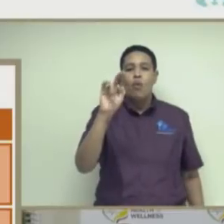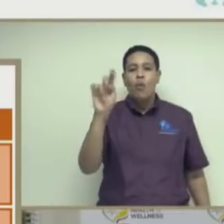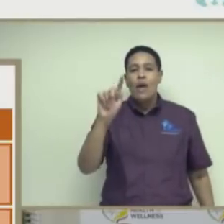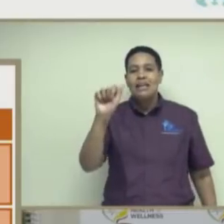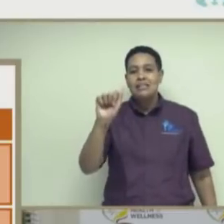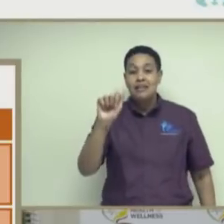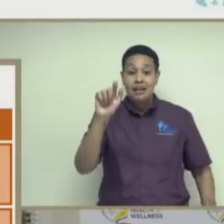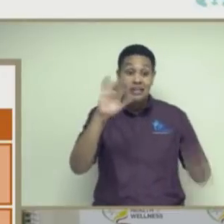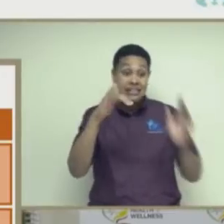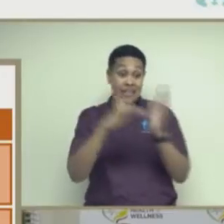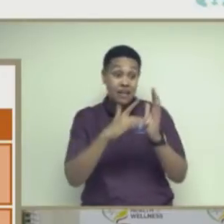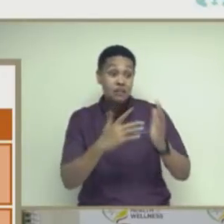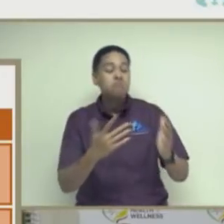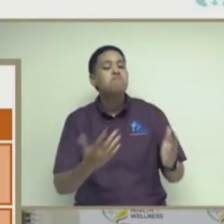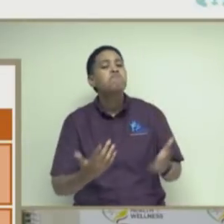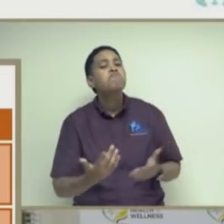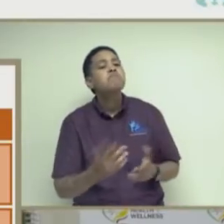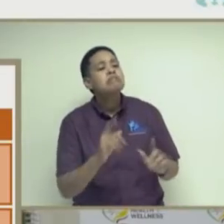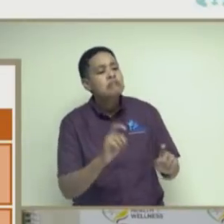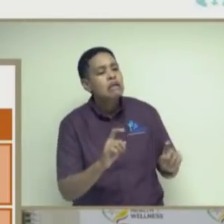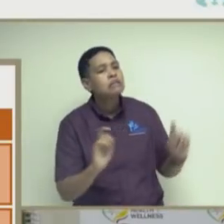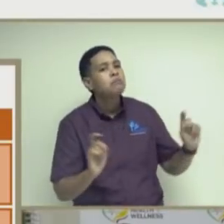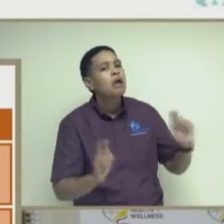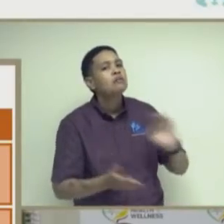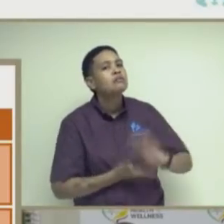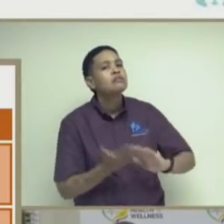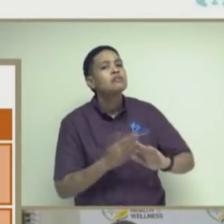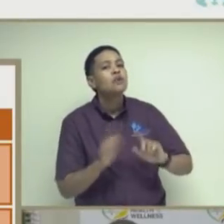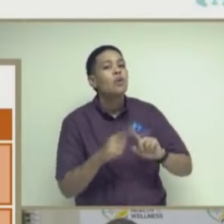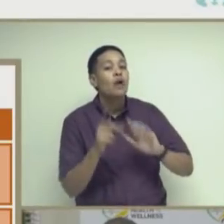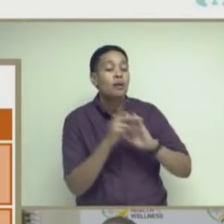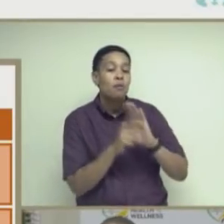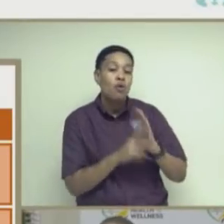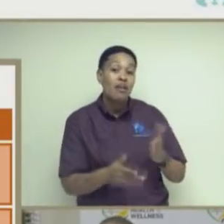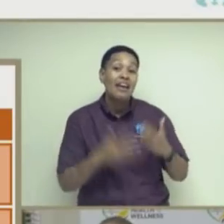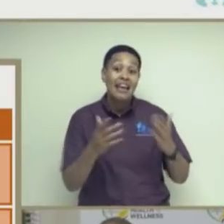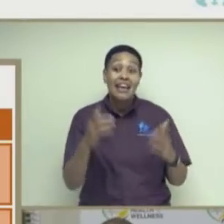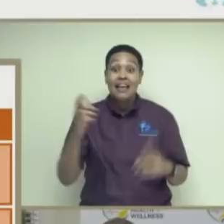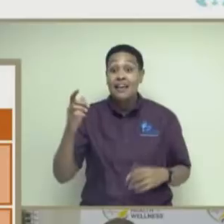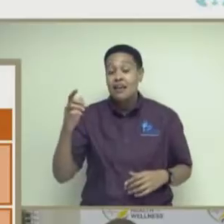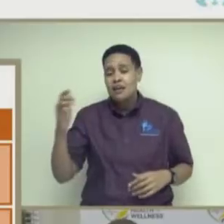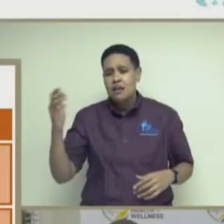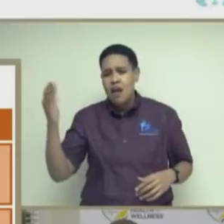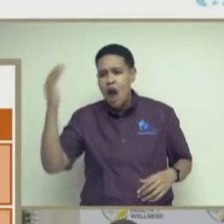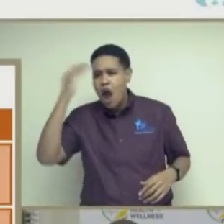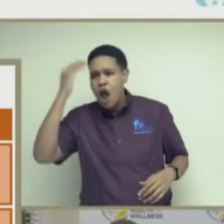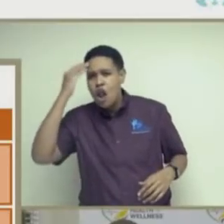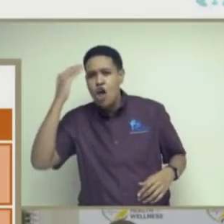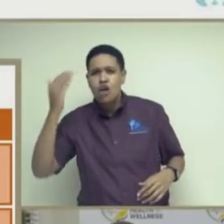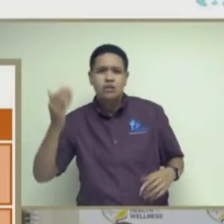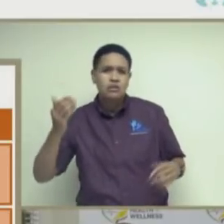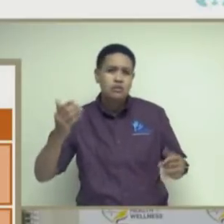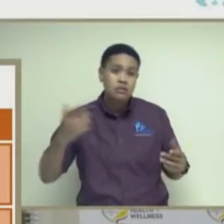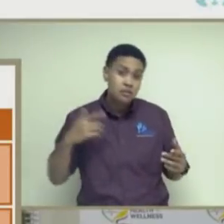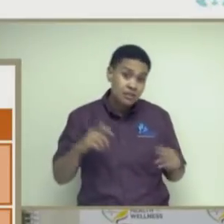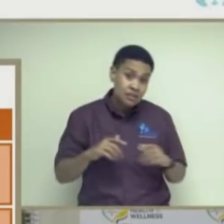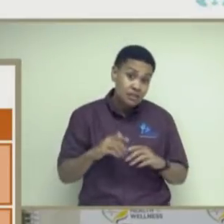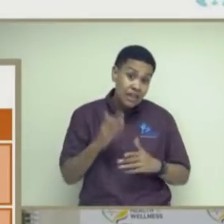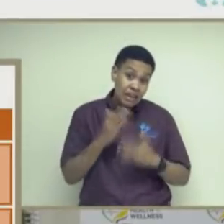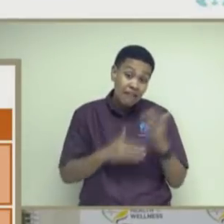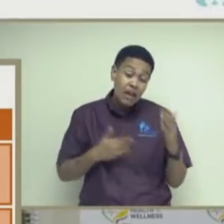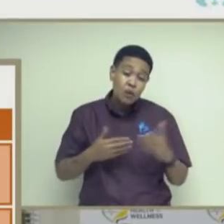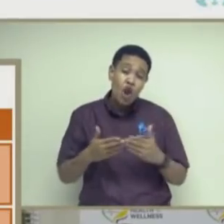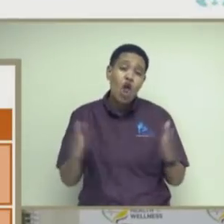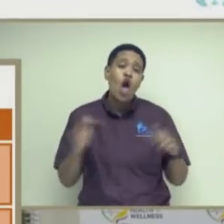testing once the protocols could be provided. In the alert phase, you recall that we launched early in the